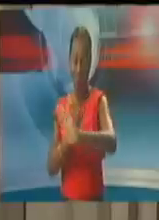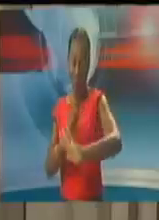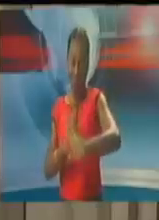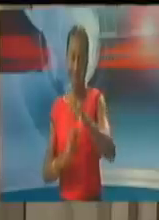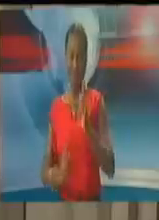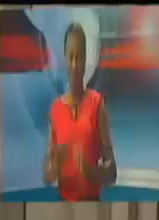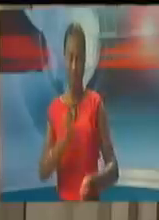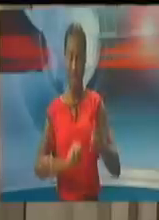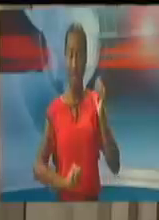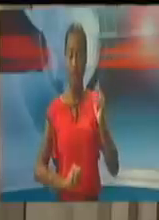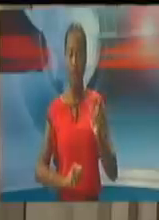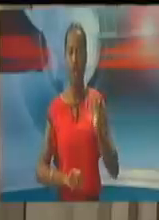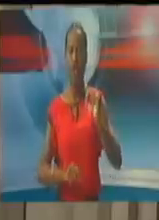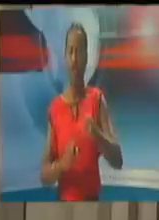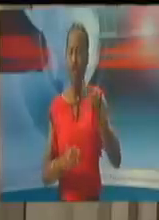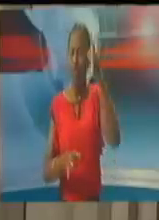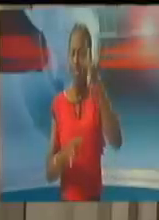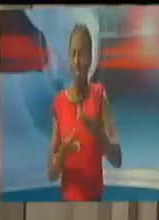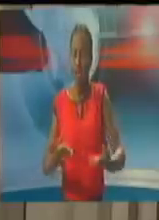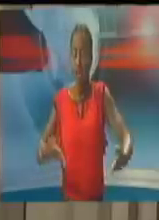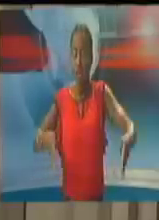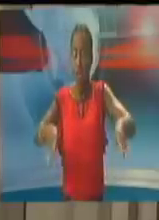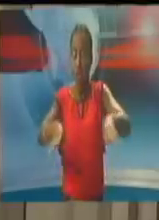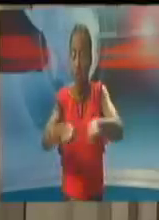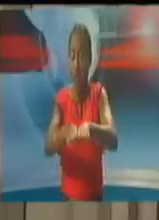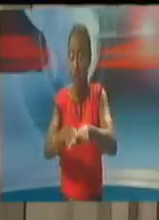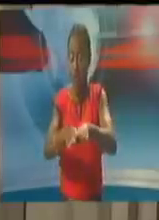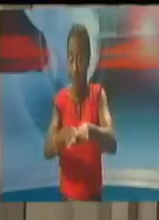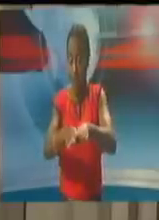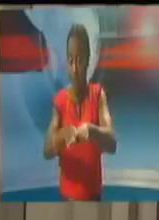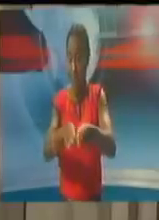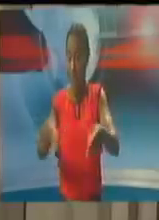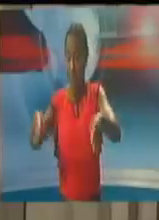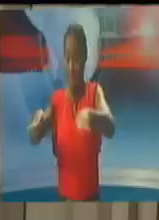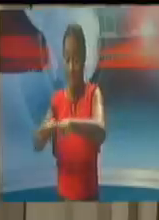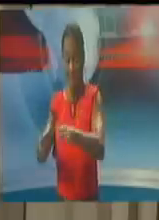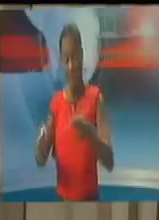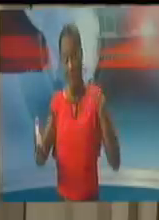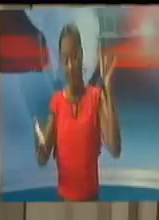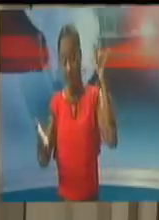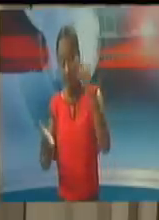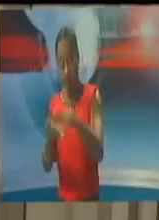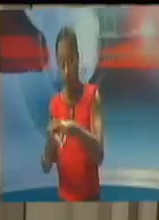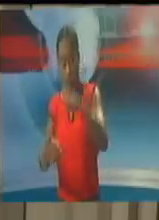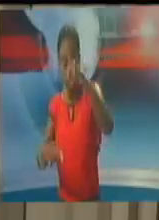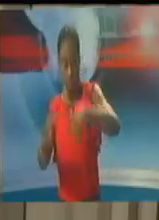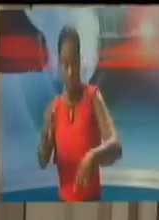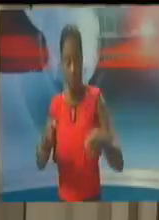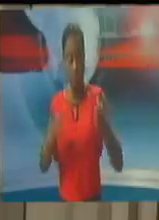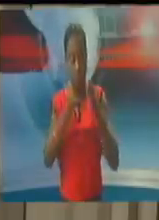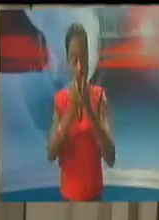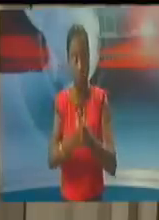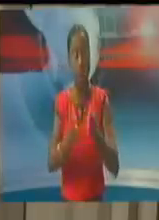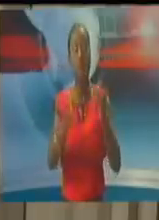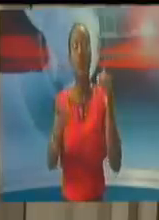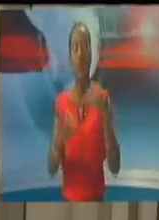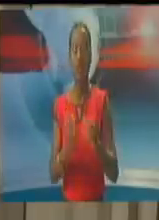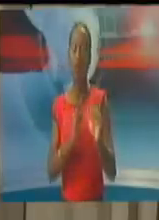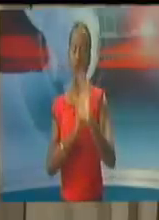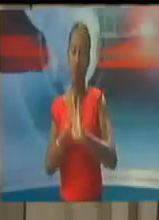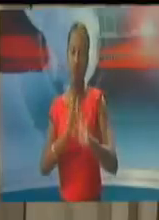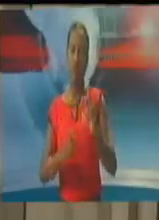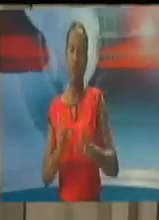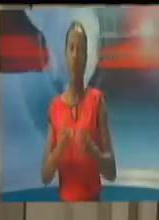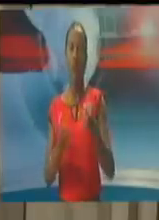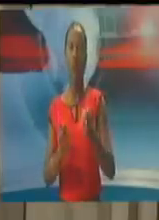our decision to close the borders is done to protect those in Trinidad and Tobago. I just want to remind the population,